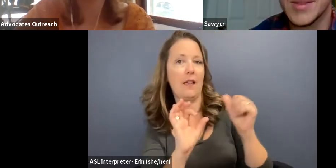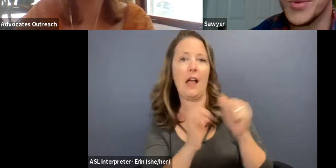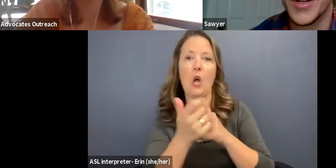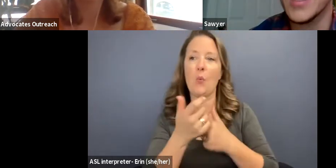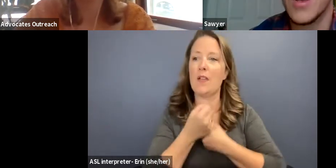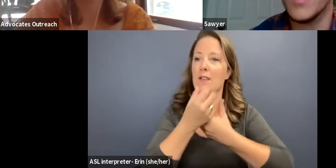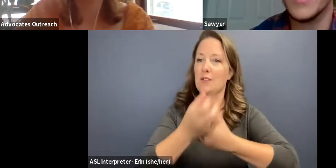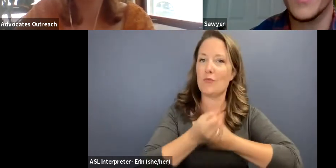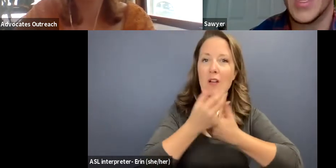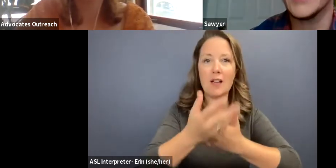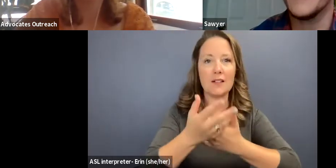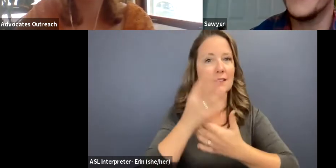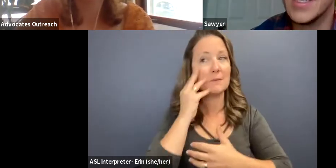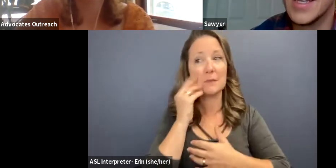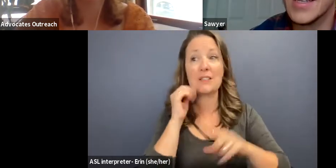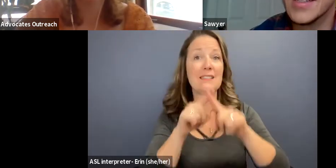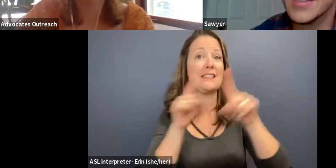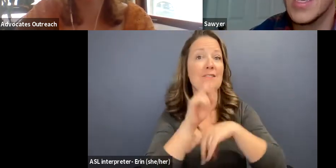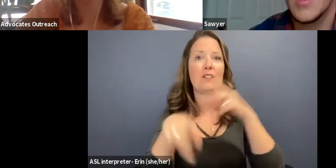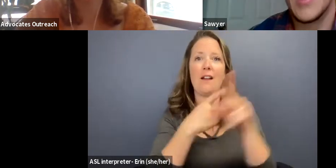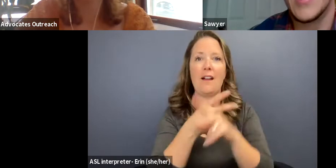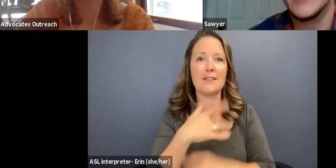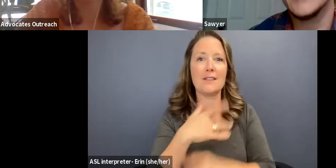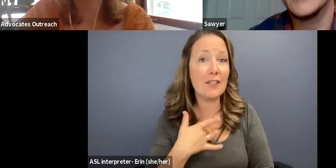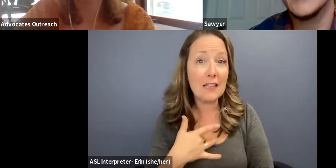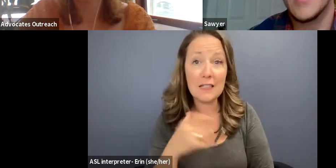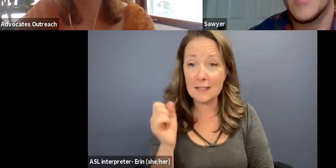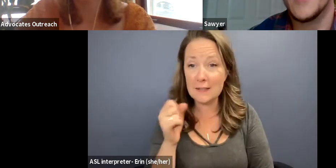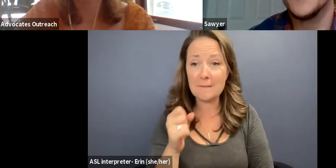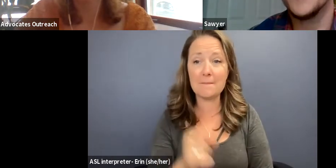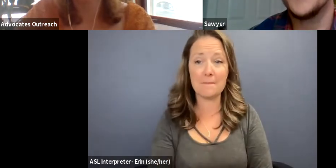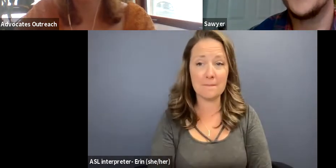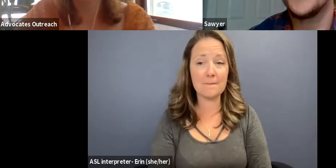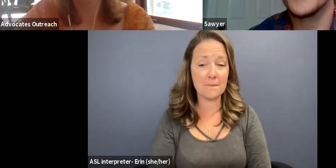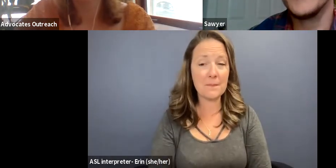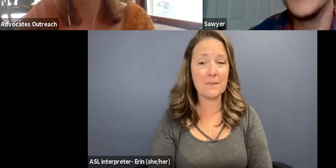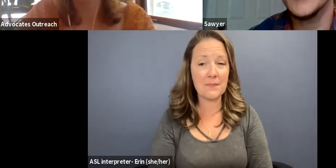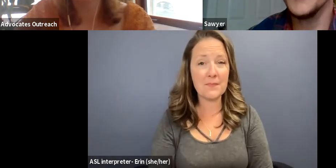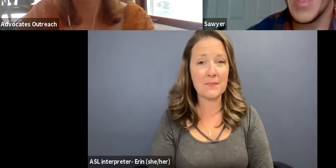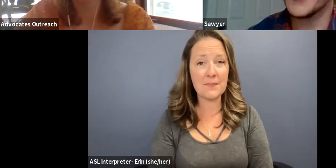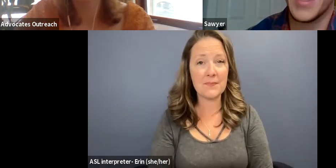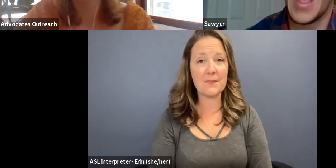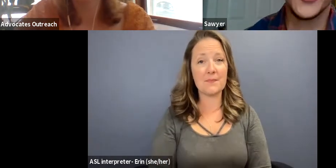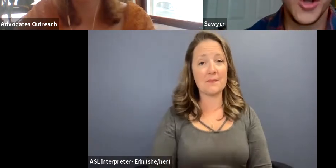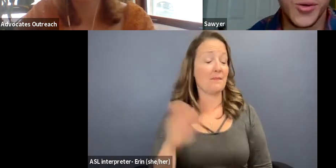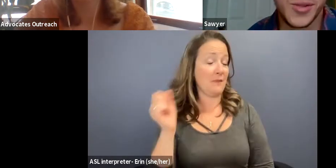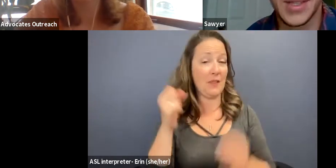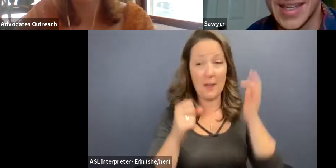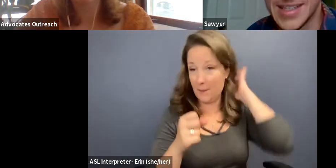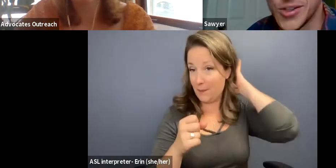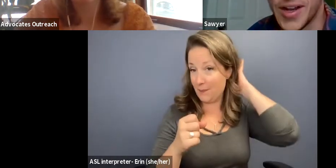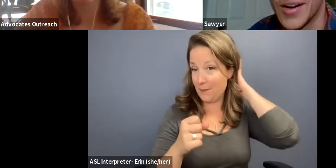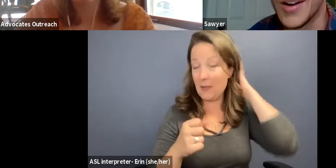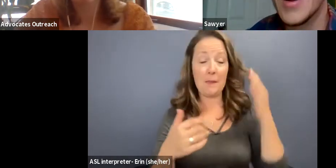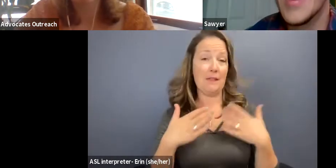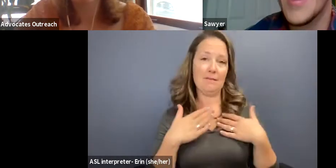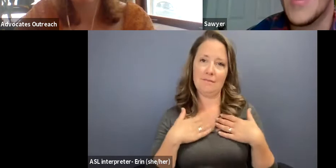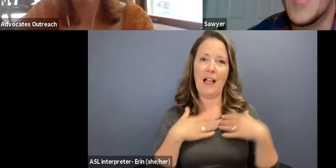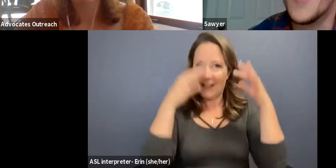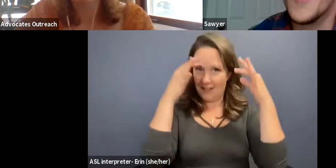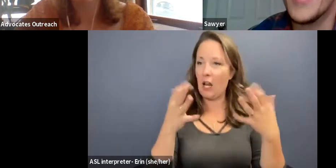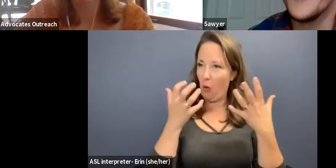safe, how we feel about our bodies, so like body image. And then along the lines of feelings, like, you